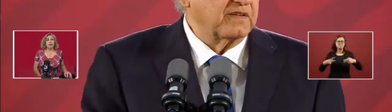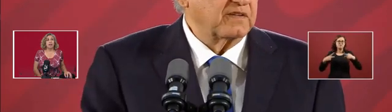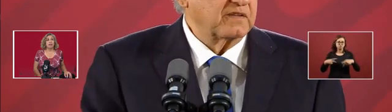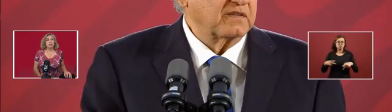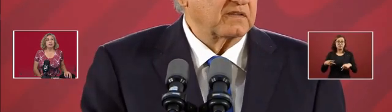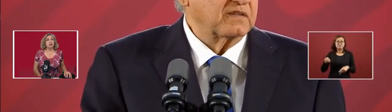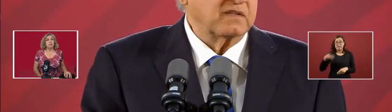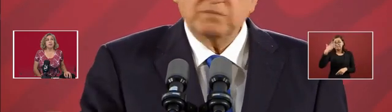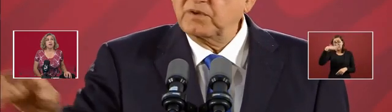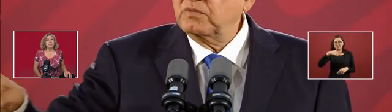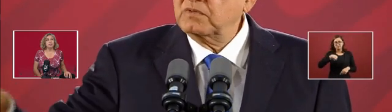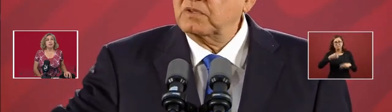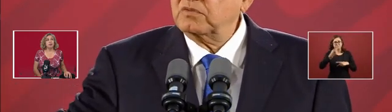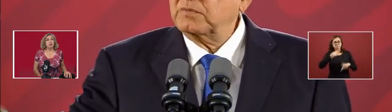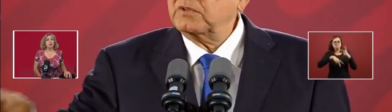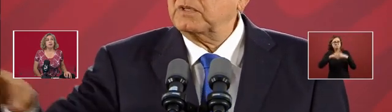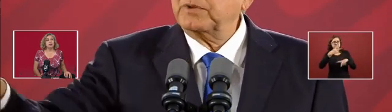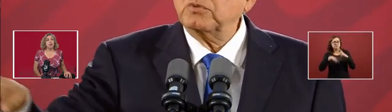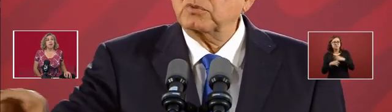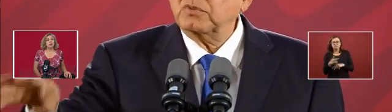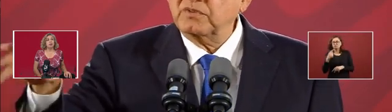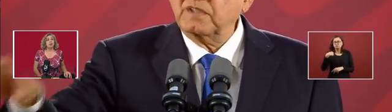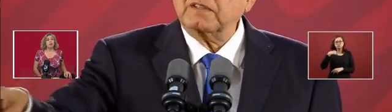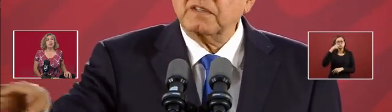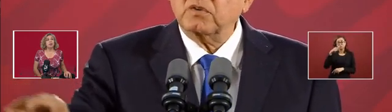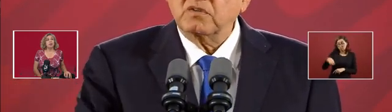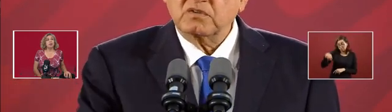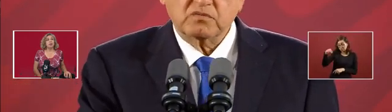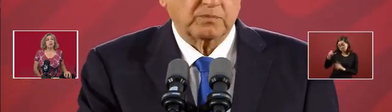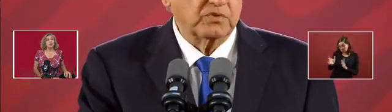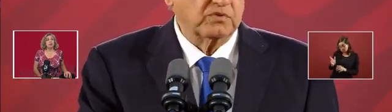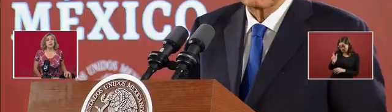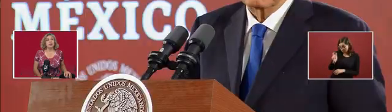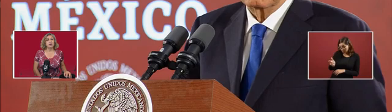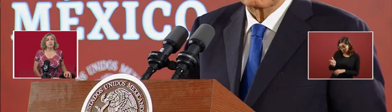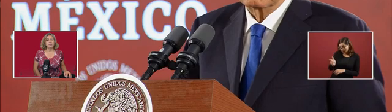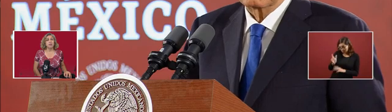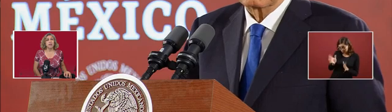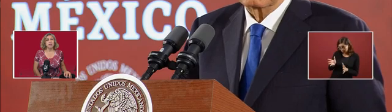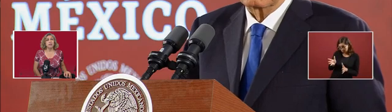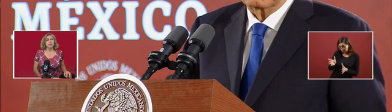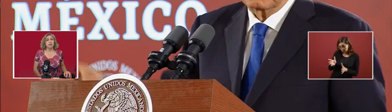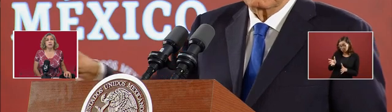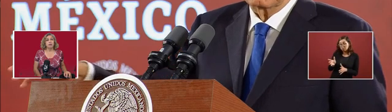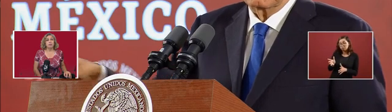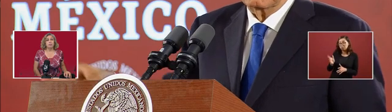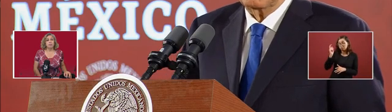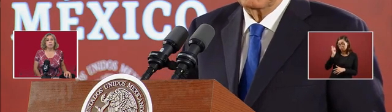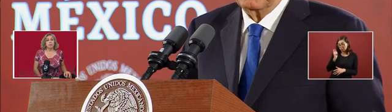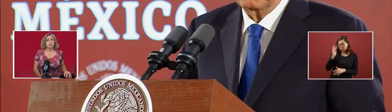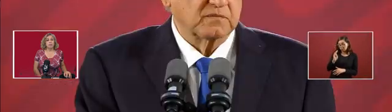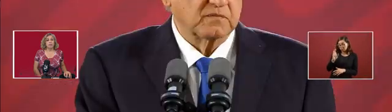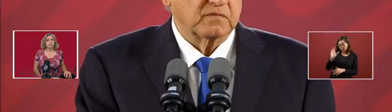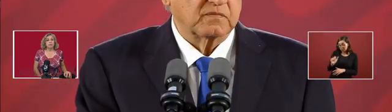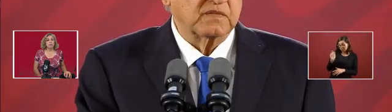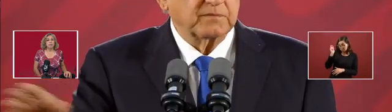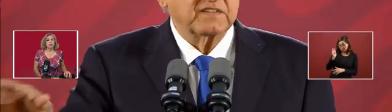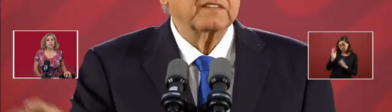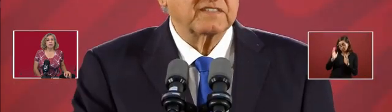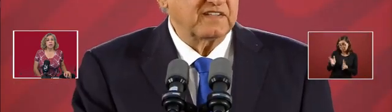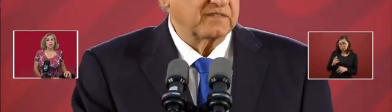This regarding the dengue, that's why it's important to go through the whole country and see. And those